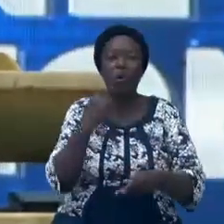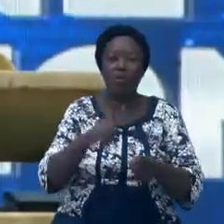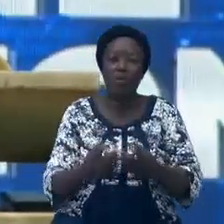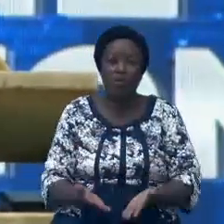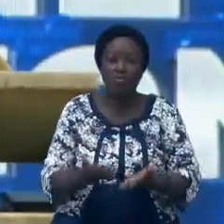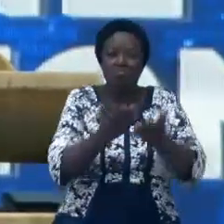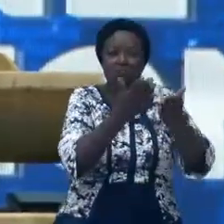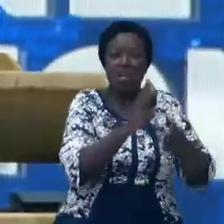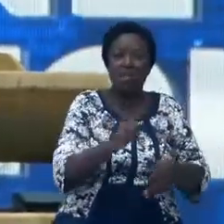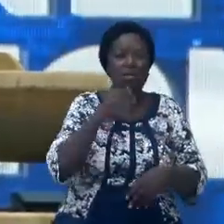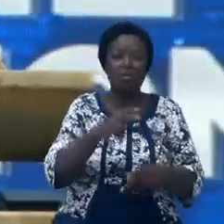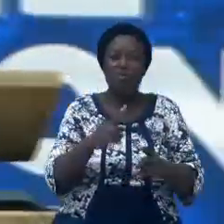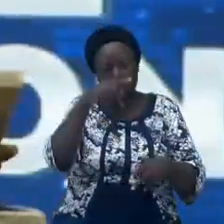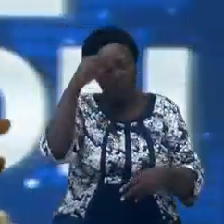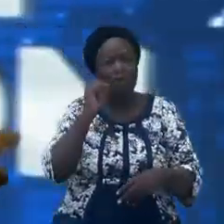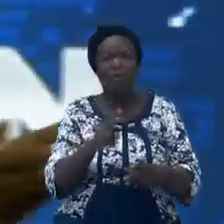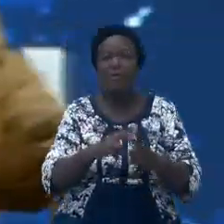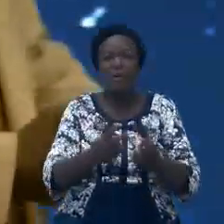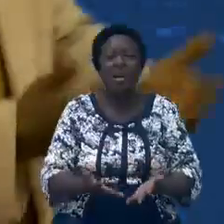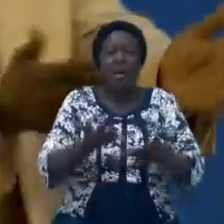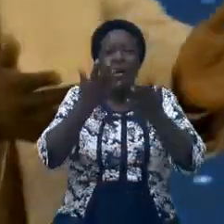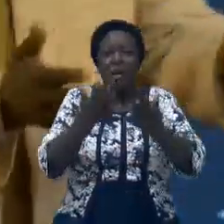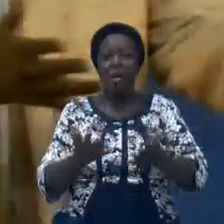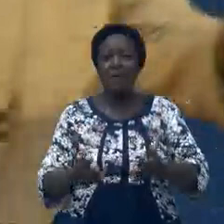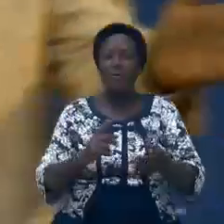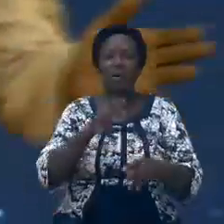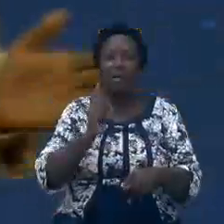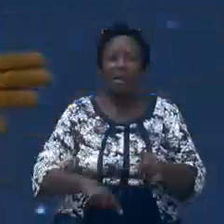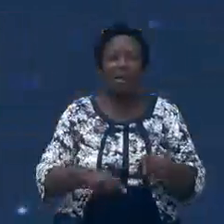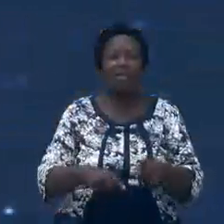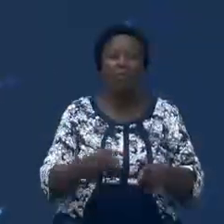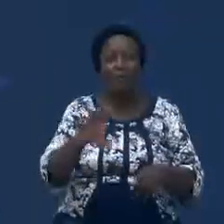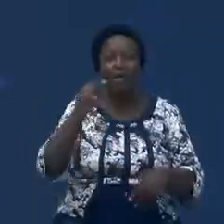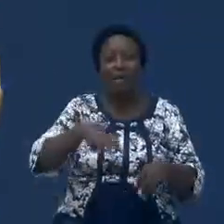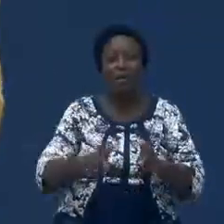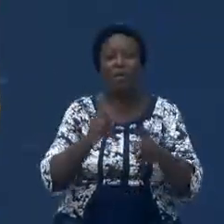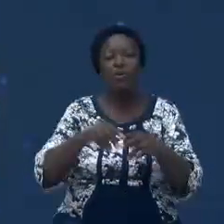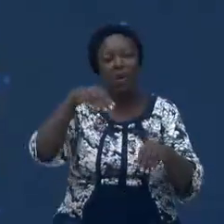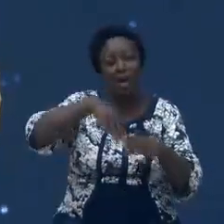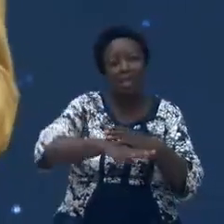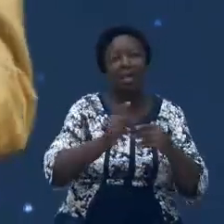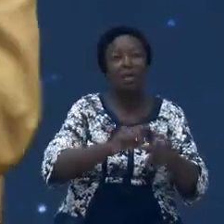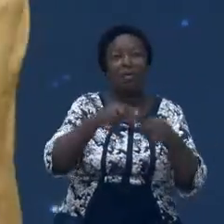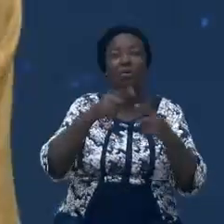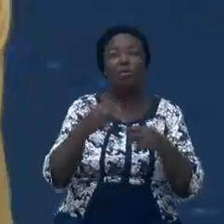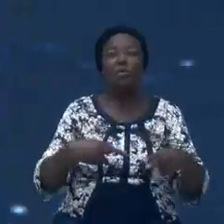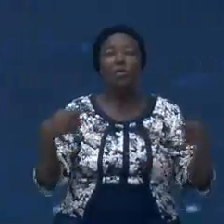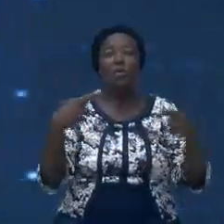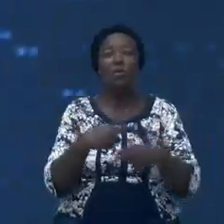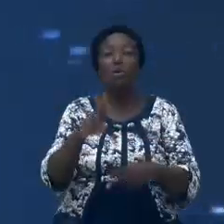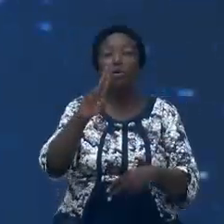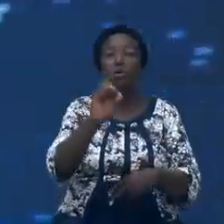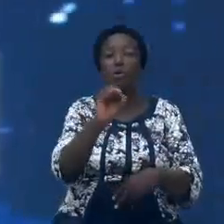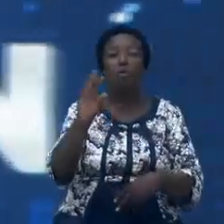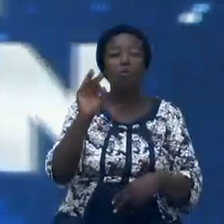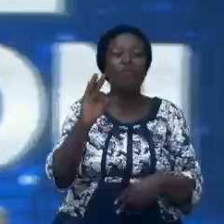carry him because it was so heavy. And they came to the door. They couldn't find a way to enter. And then